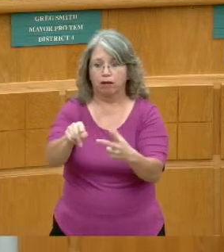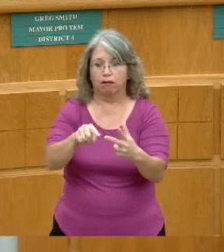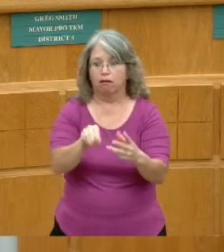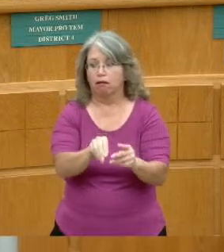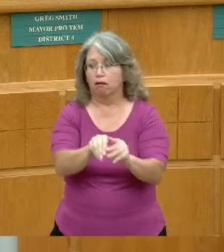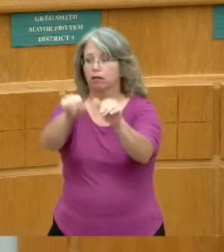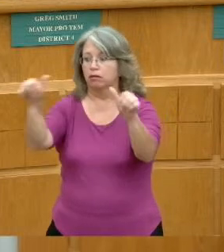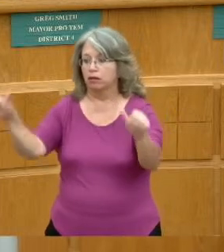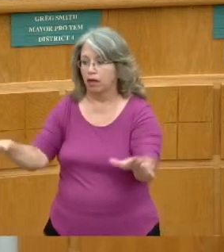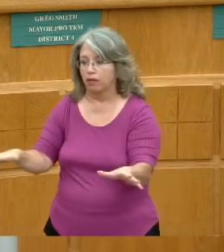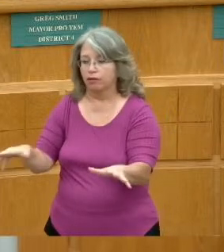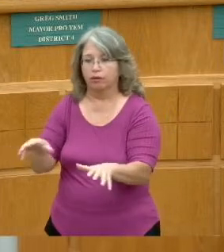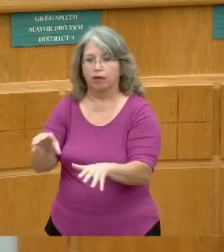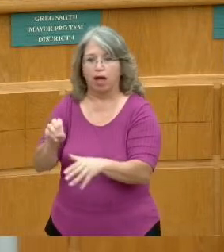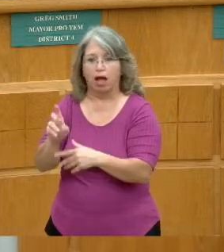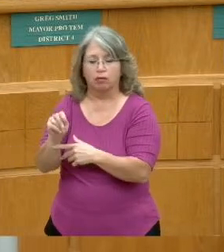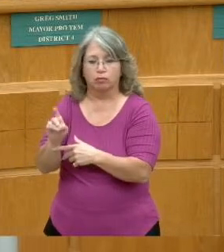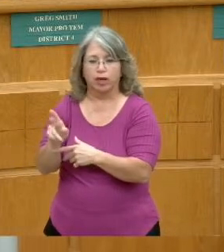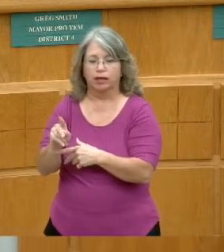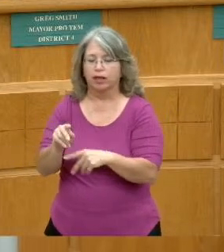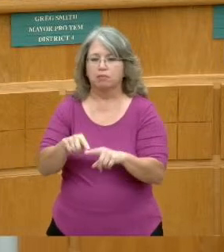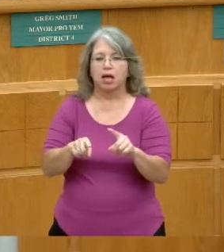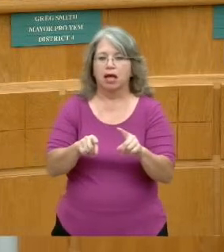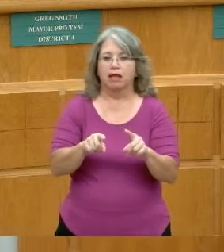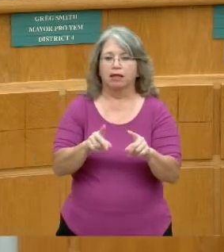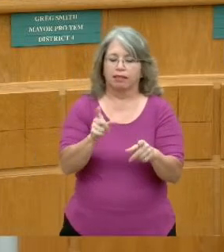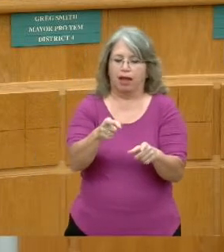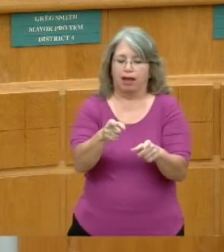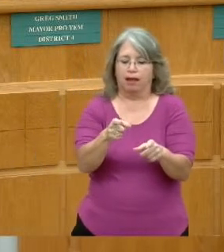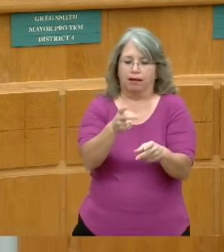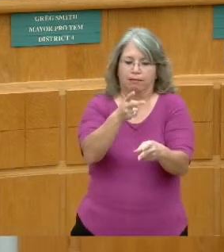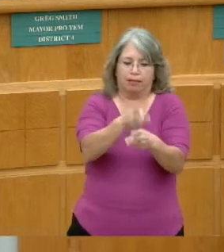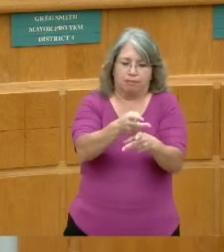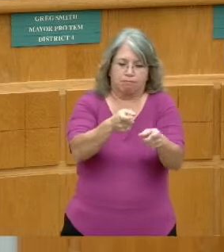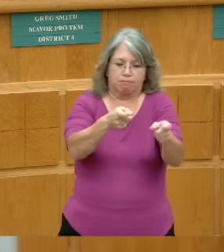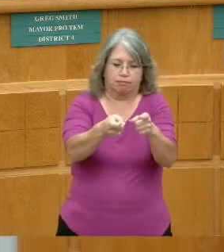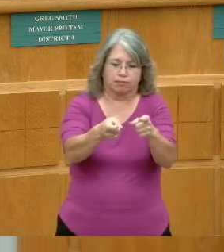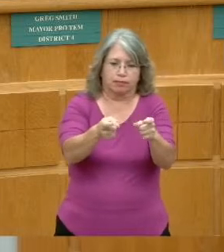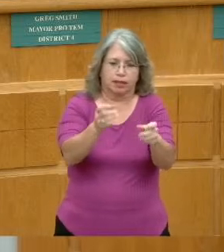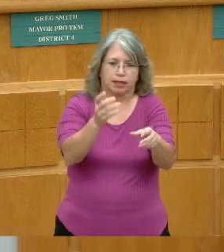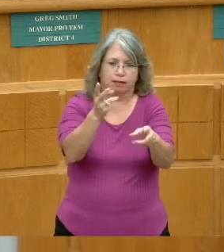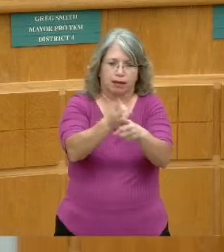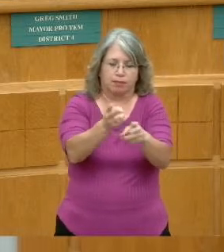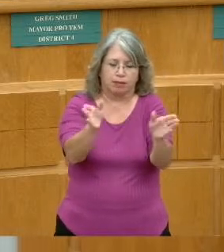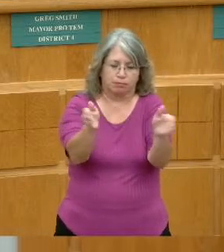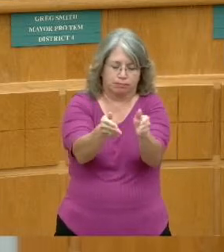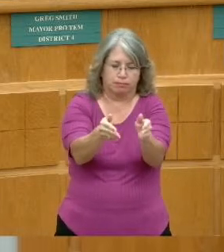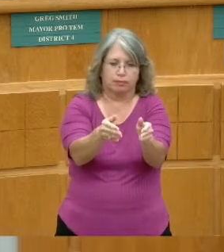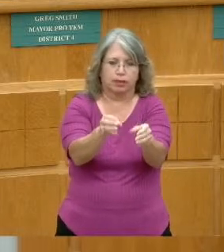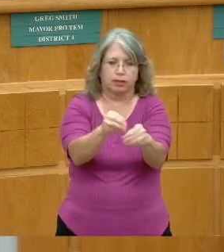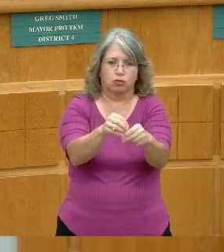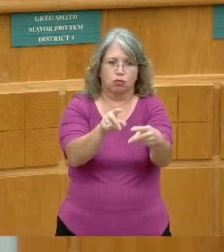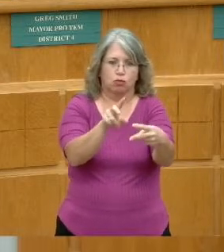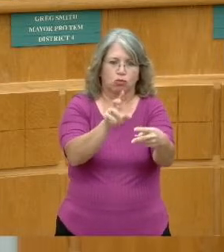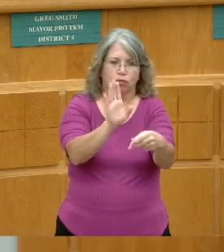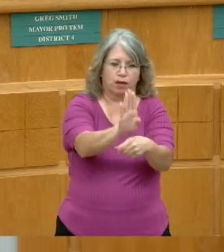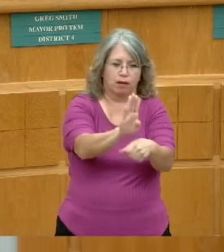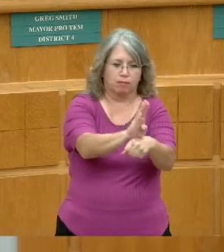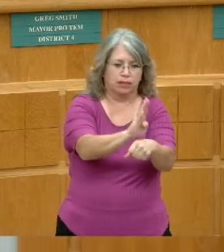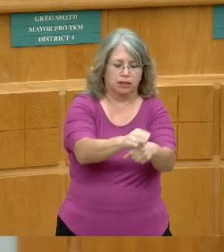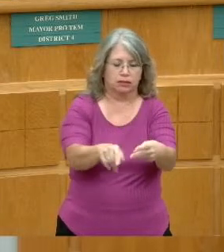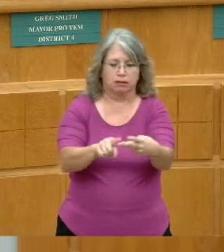that was an isolated spike on the radar as opposed to a pattern that is occurring all over